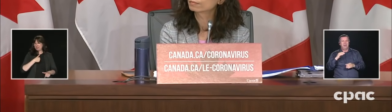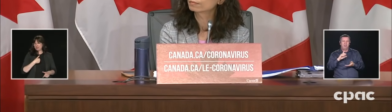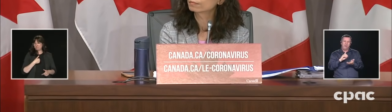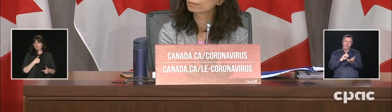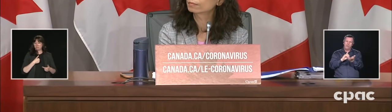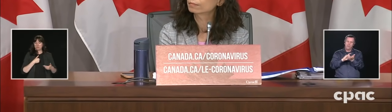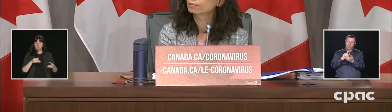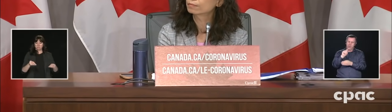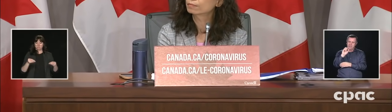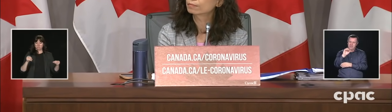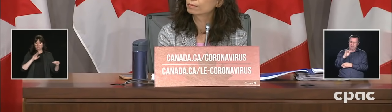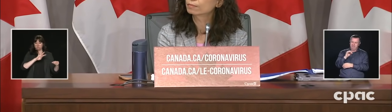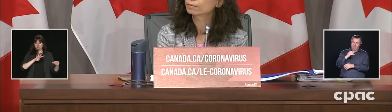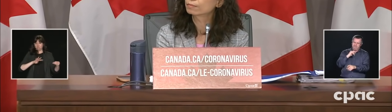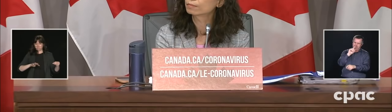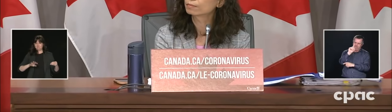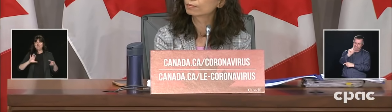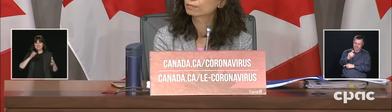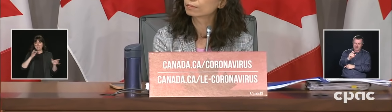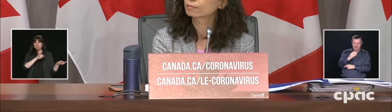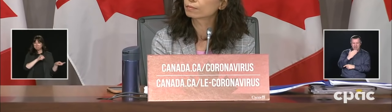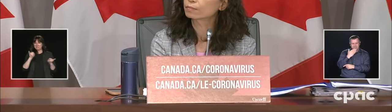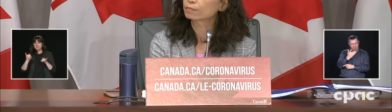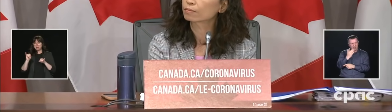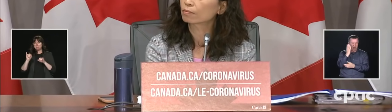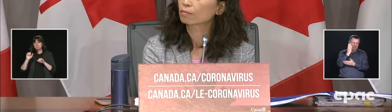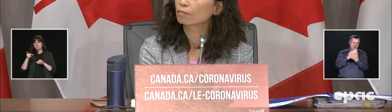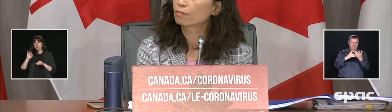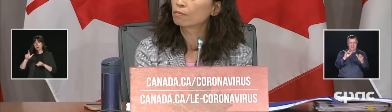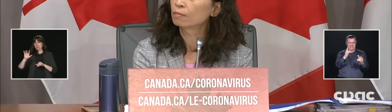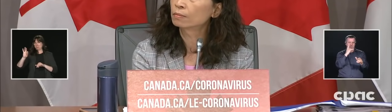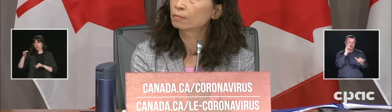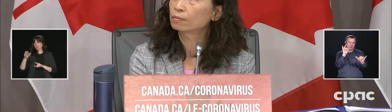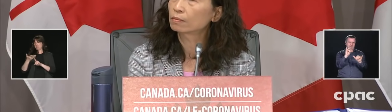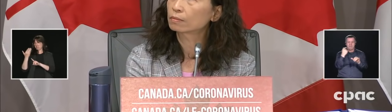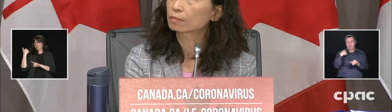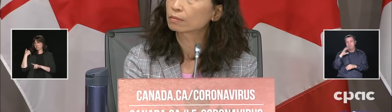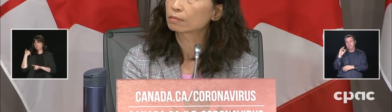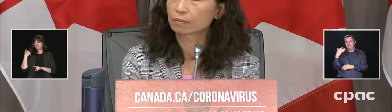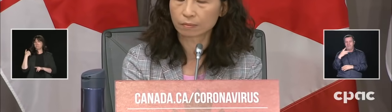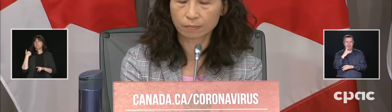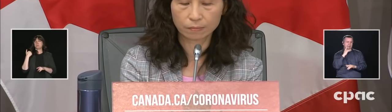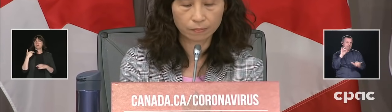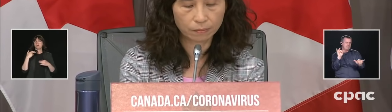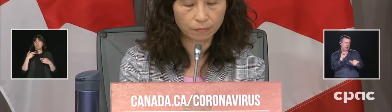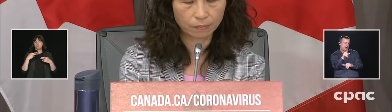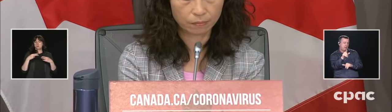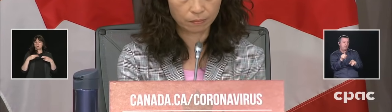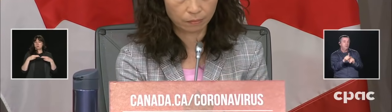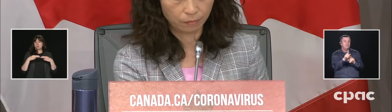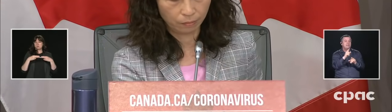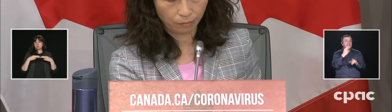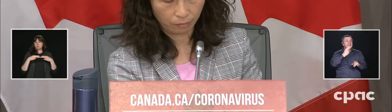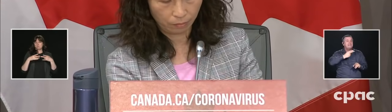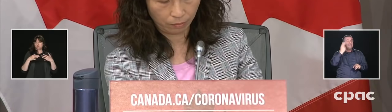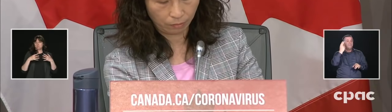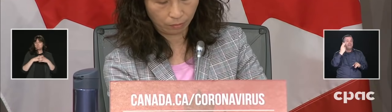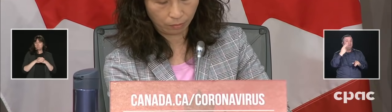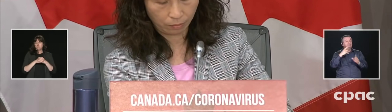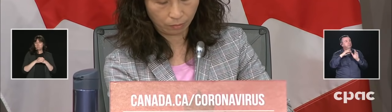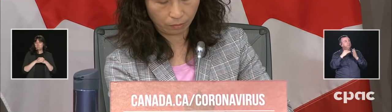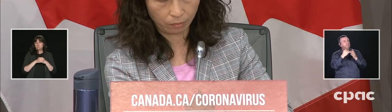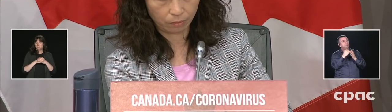presented April 9th, and the assumption in the graph on the page